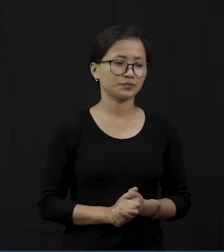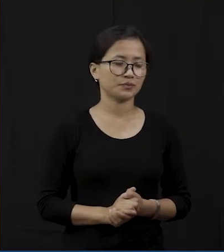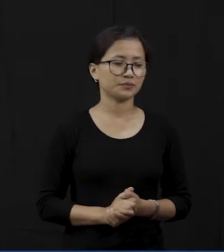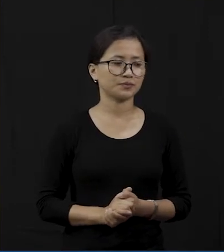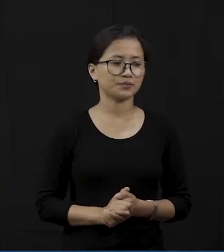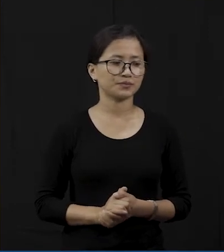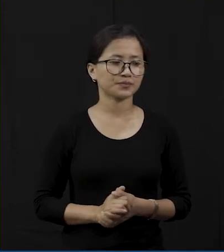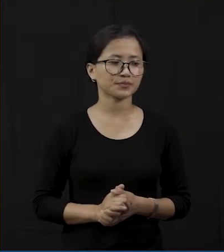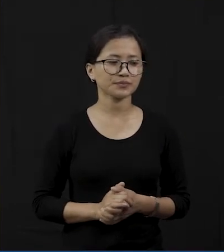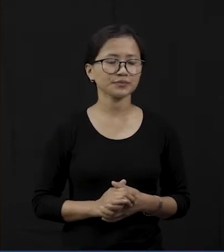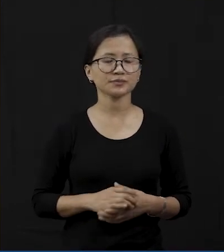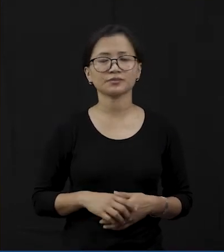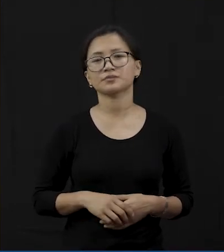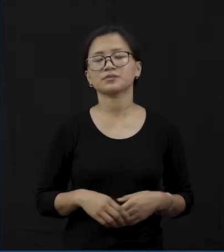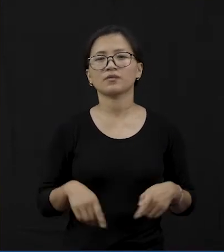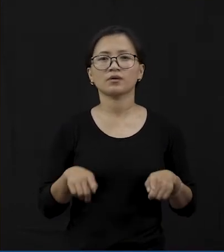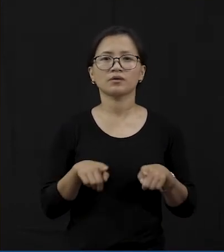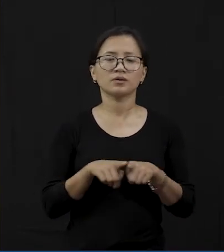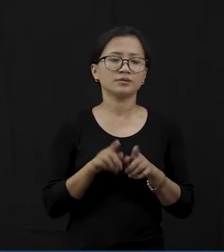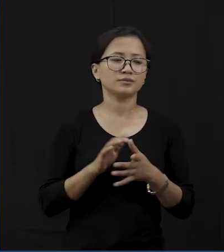752,